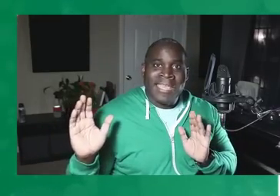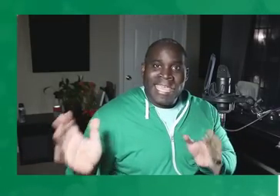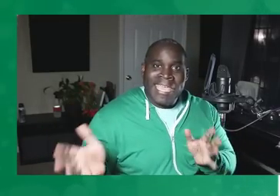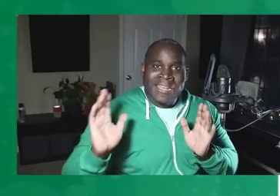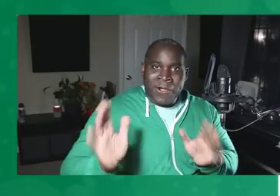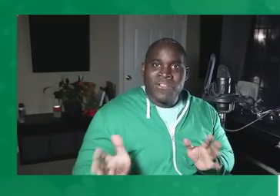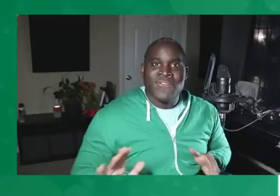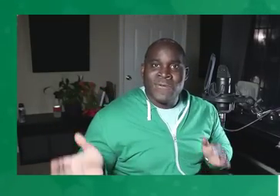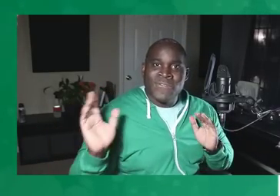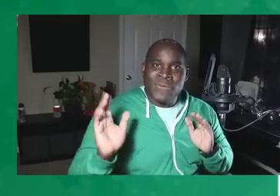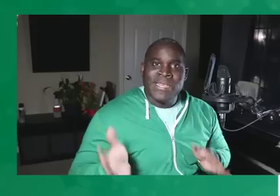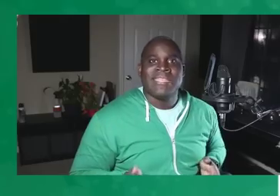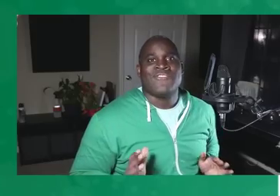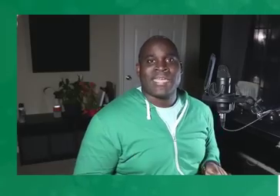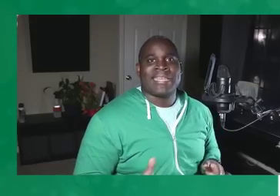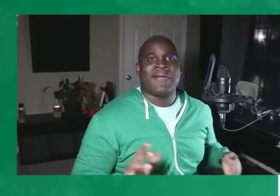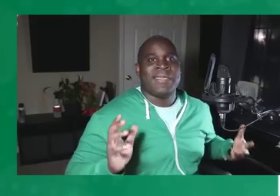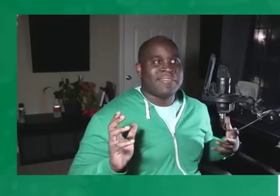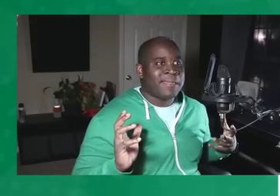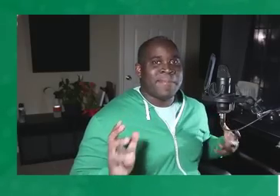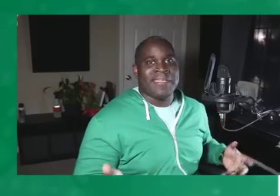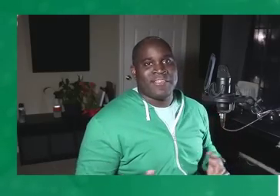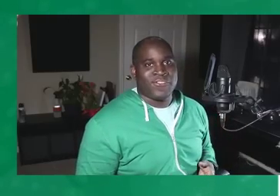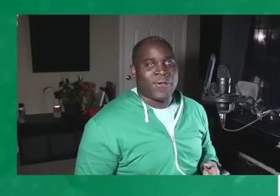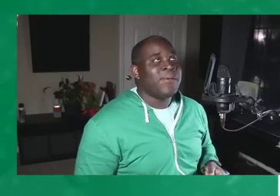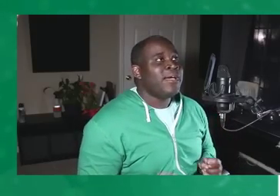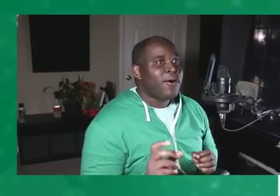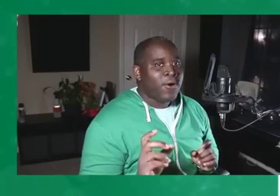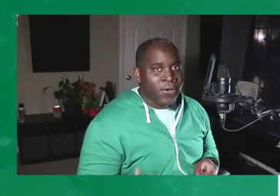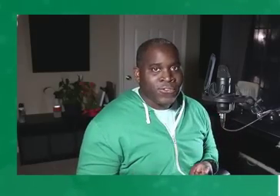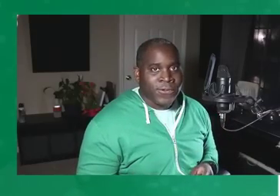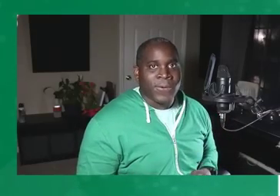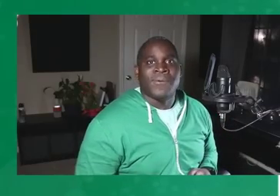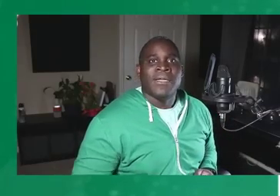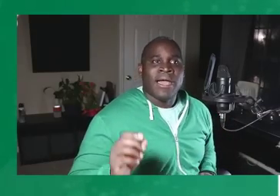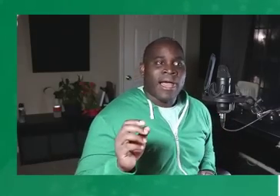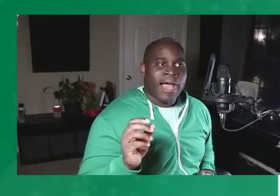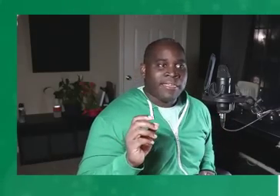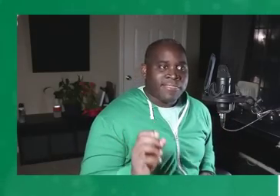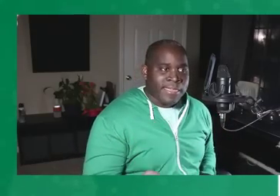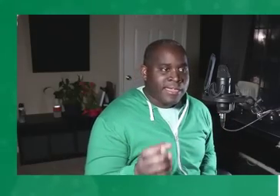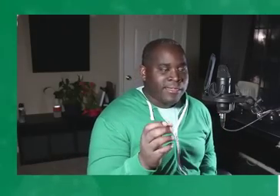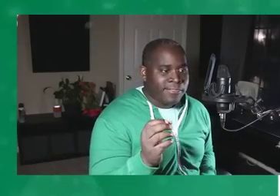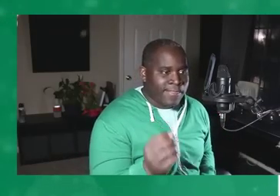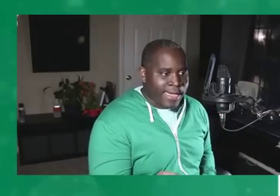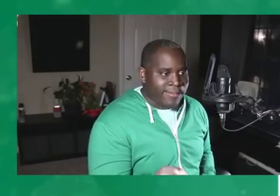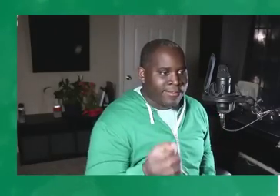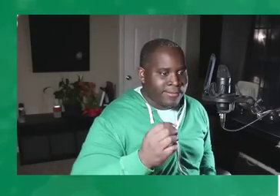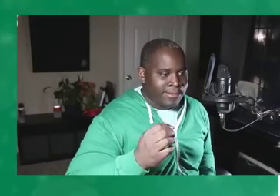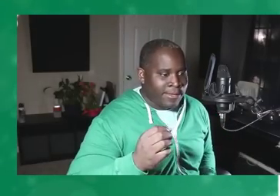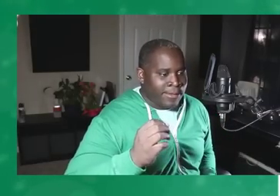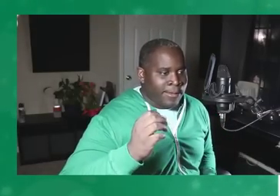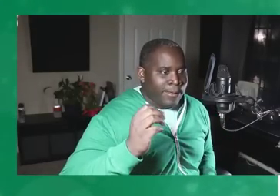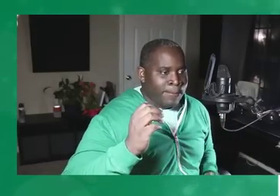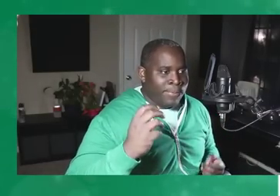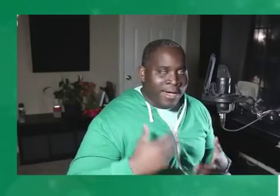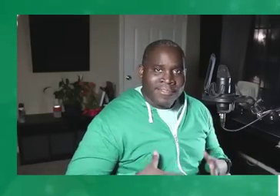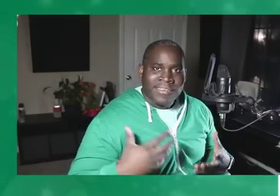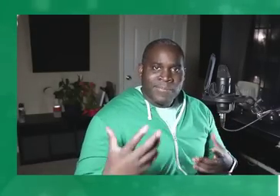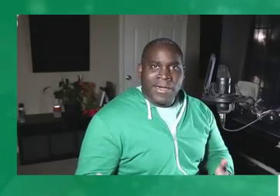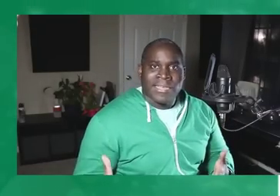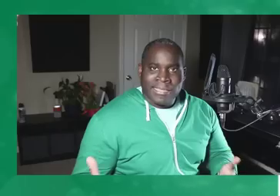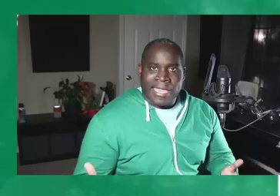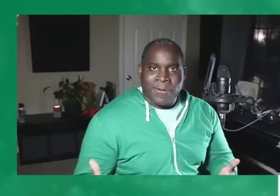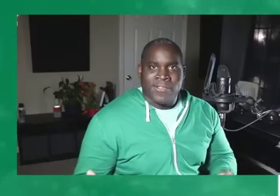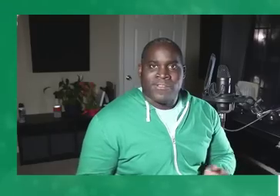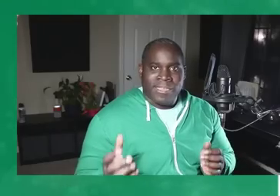people in cartoons. You need to check it out. It's an amazing show. Also, I think that